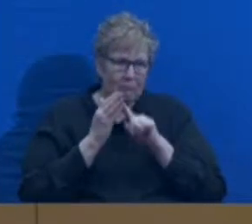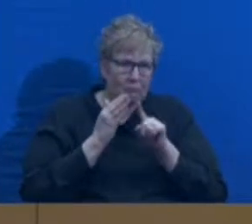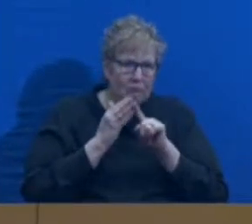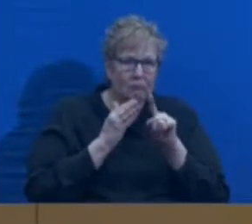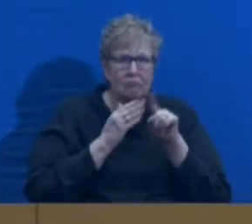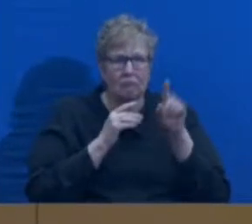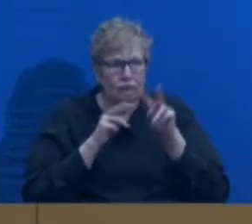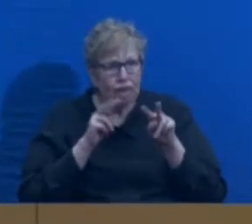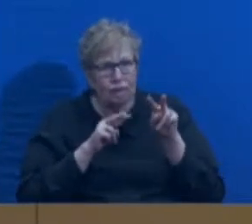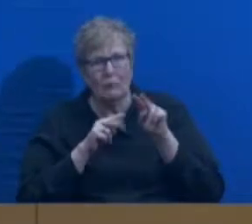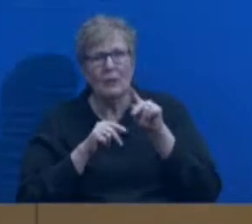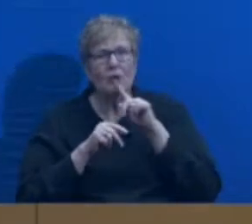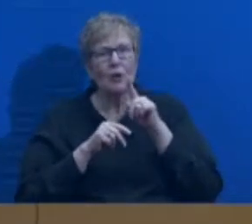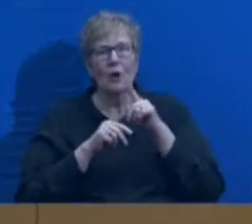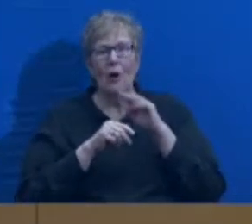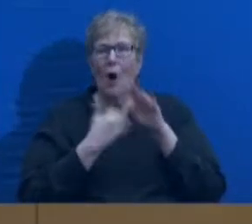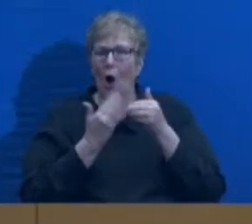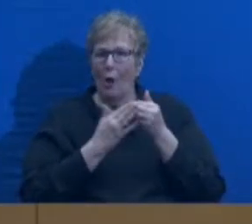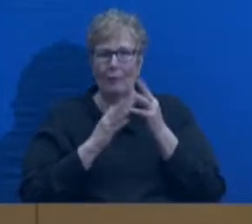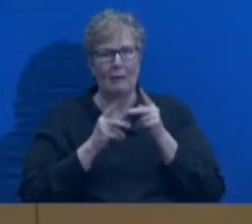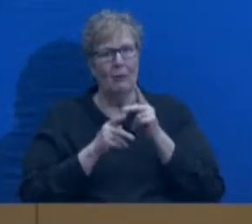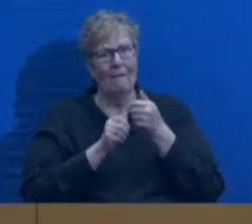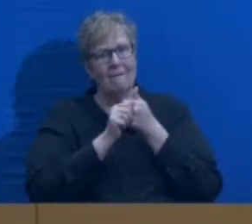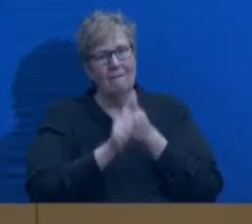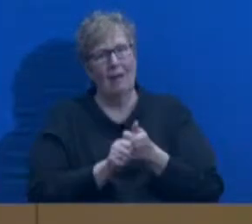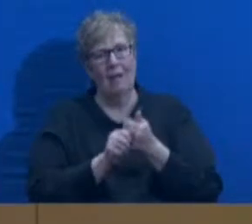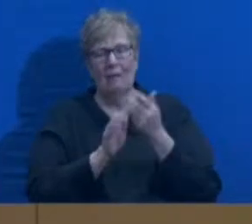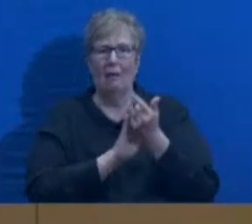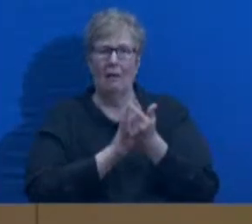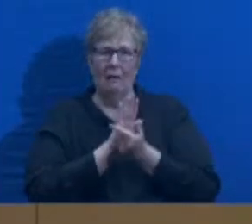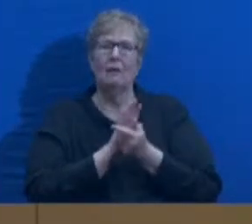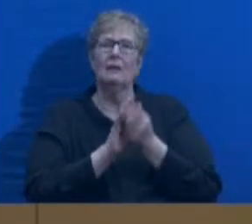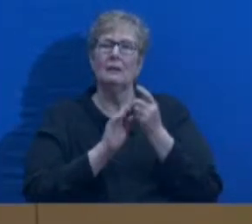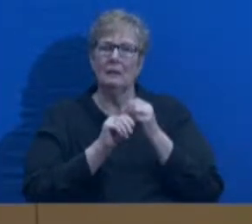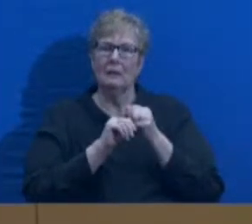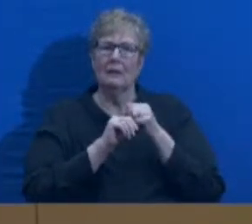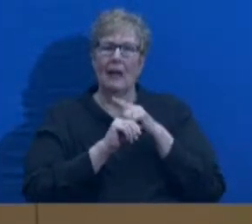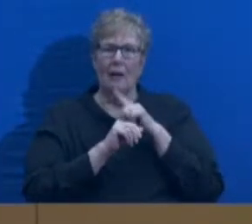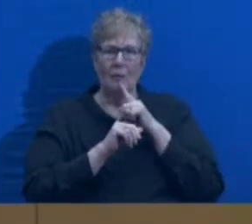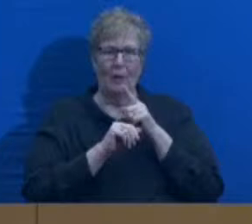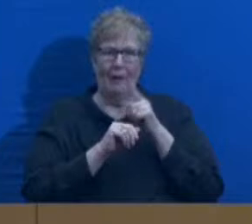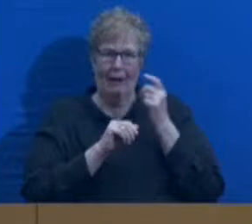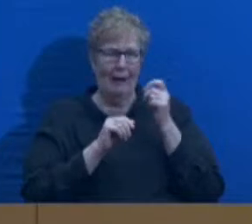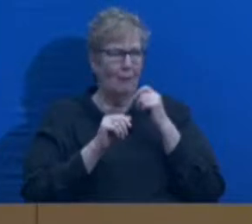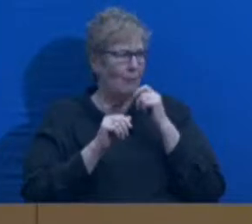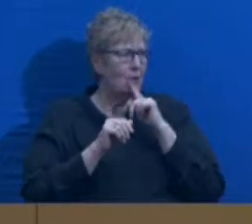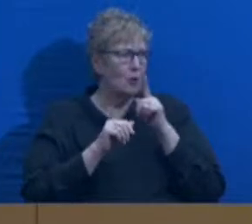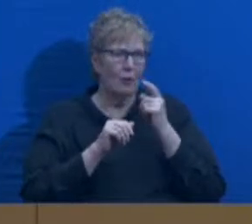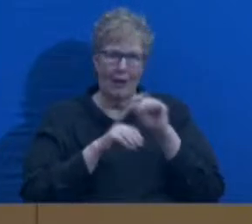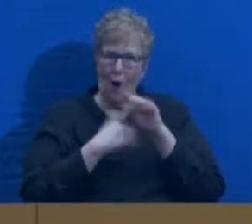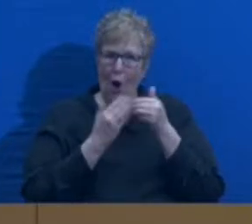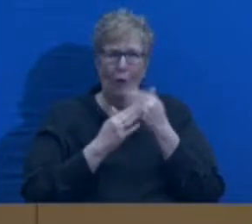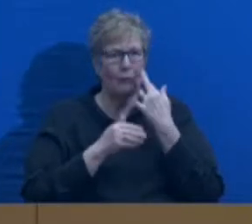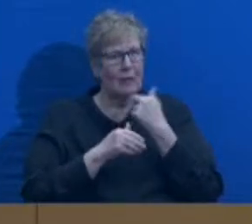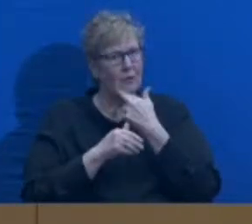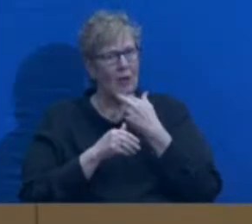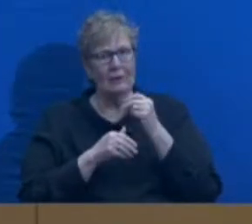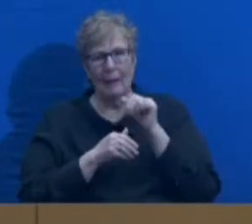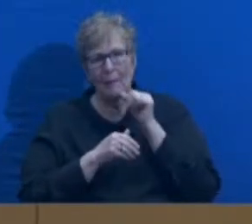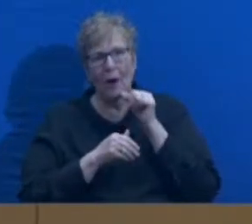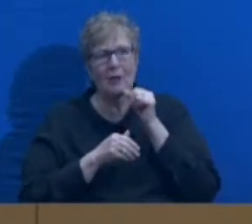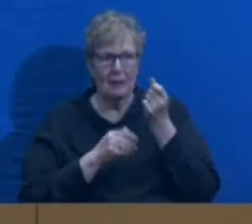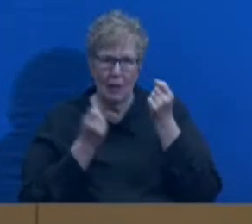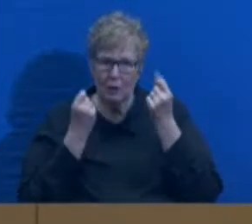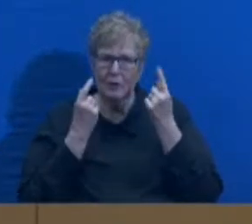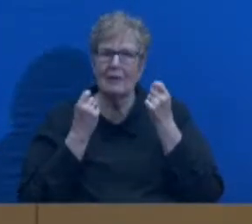that we have a good solid hold on the latest clarification, and that we communicate that with all of our restaurants and businesses in the